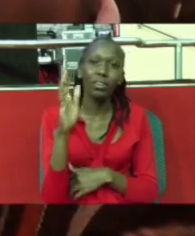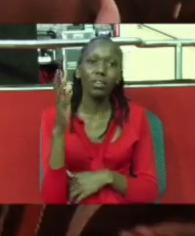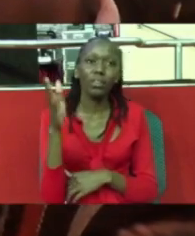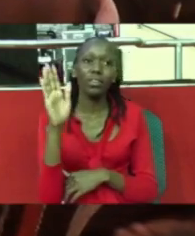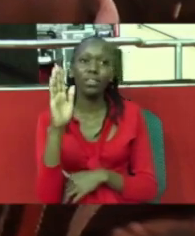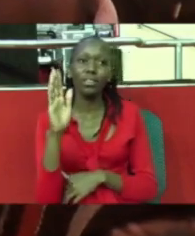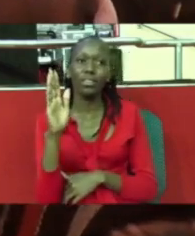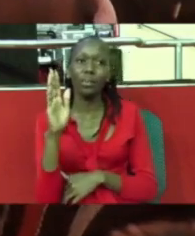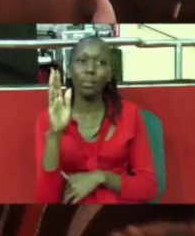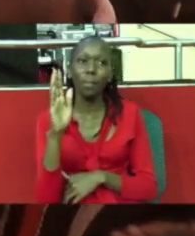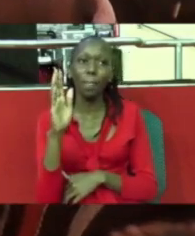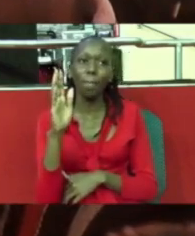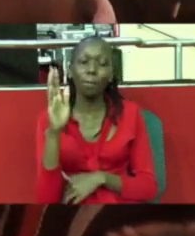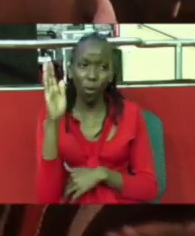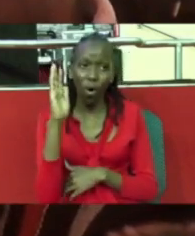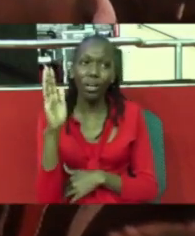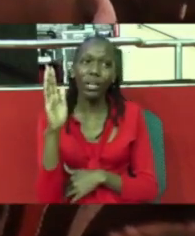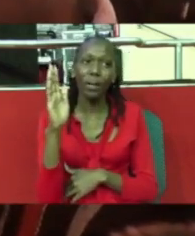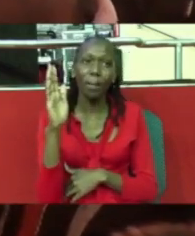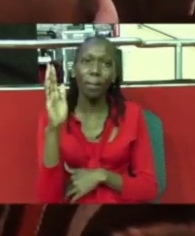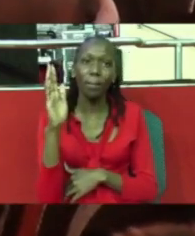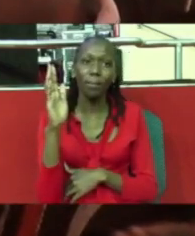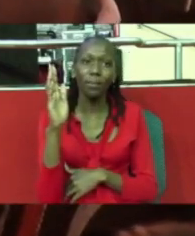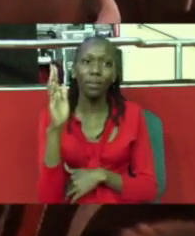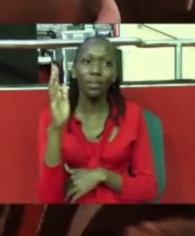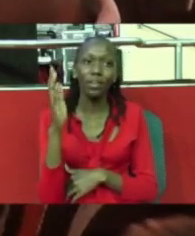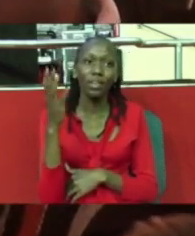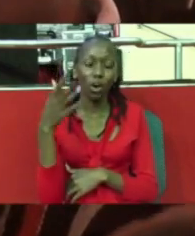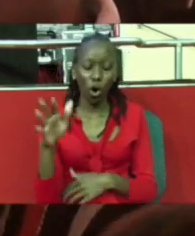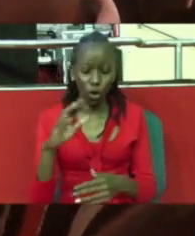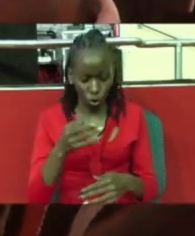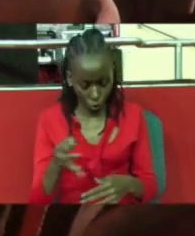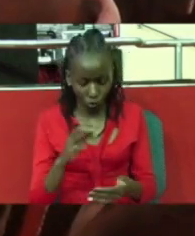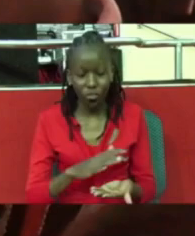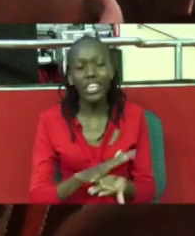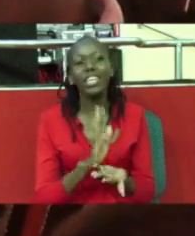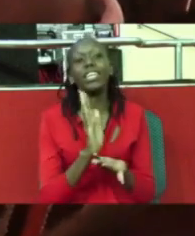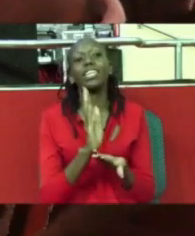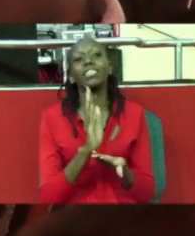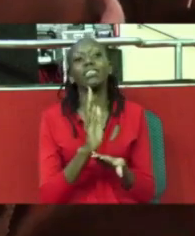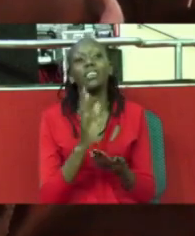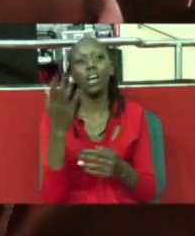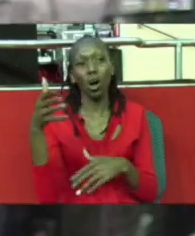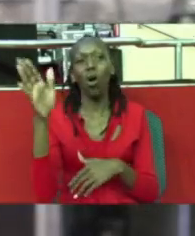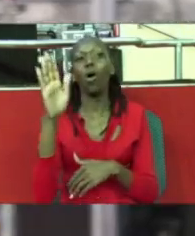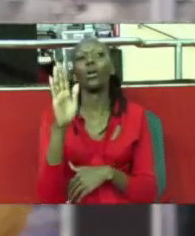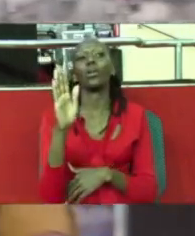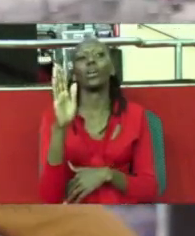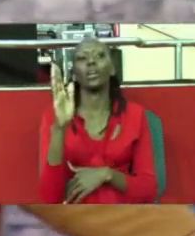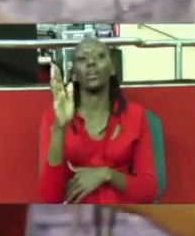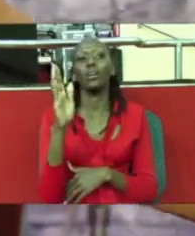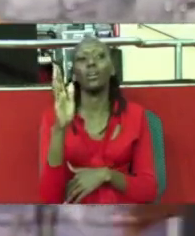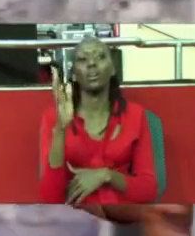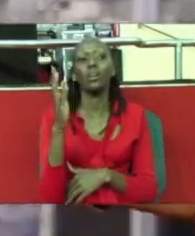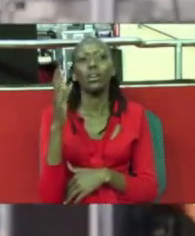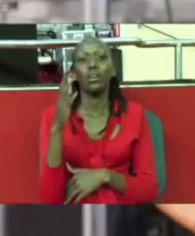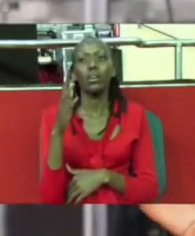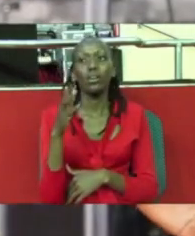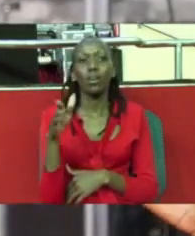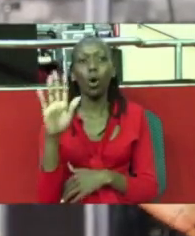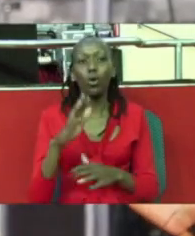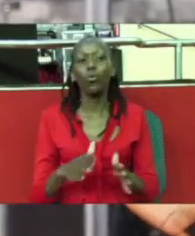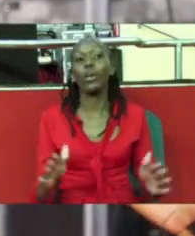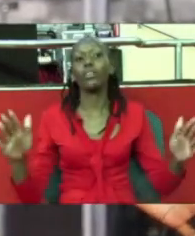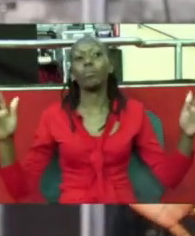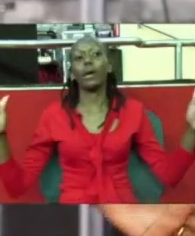Mungu wa kujumulisha, this God, huyu Mungu, is the God of increase, ni Mungu wa nyongeza, huyu Mungu, is God of expansion, ni